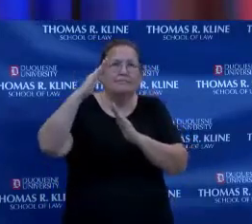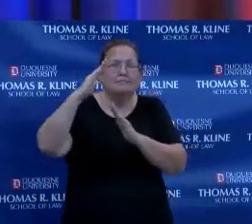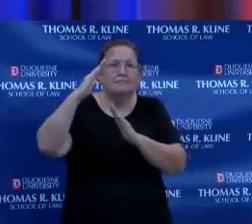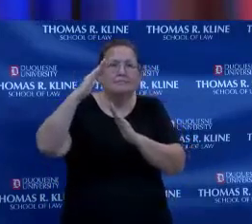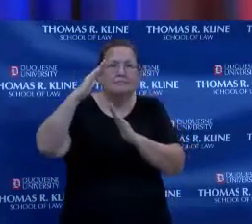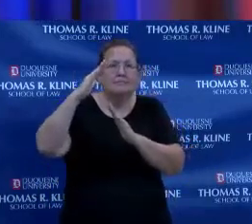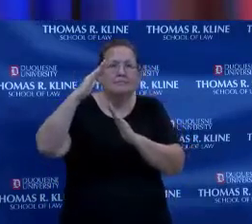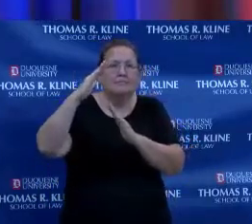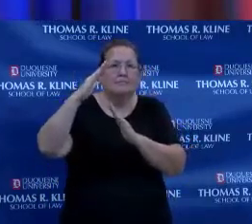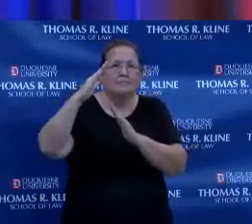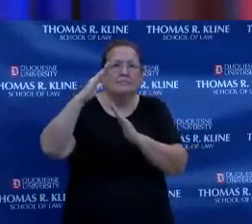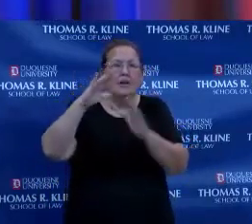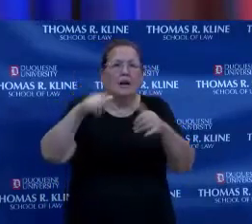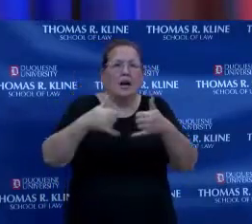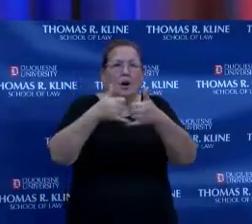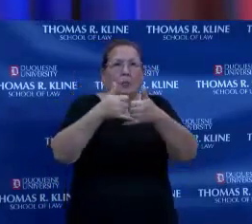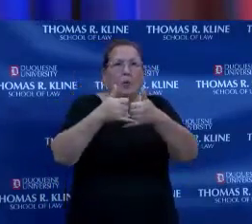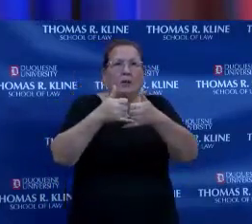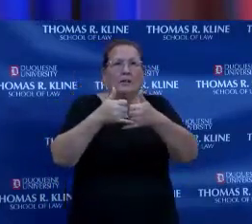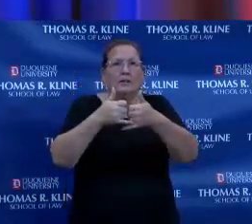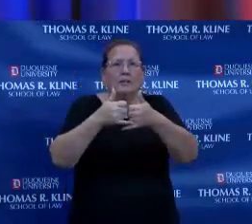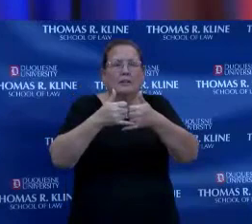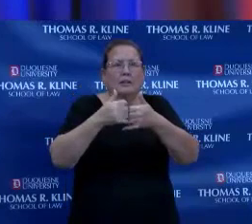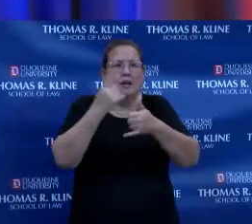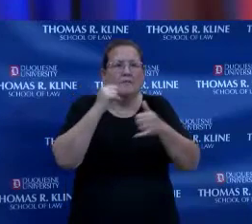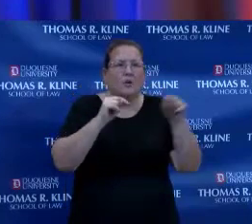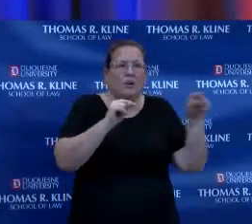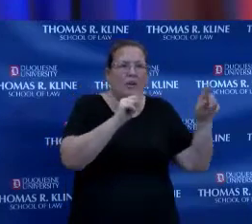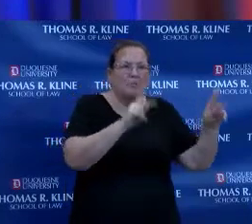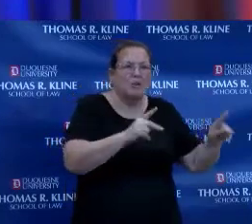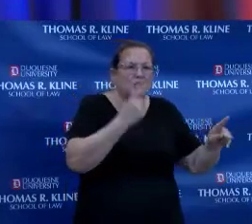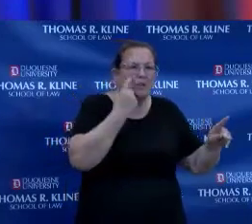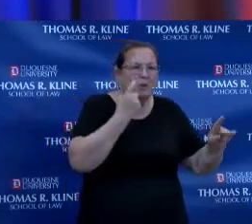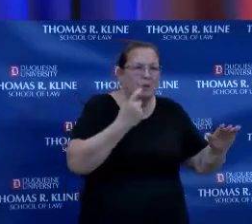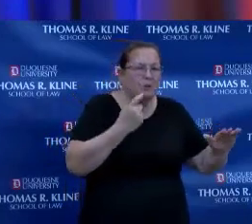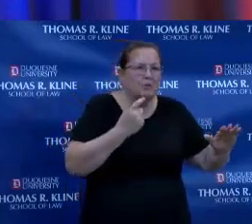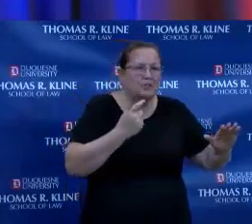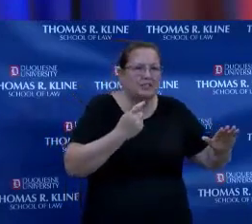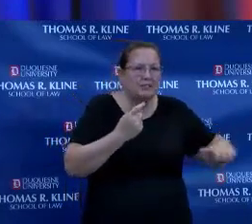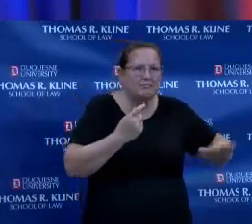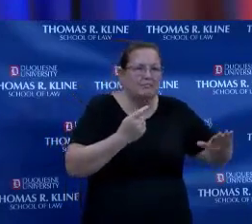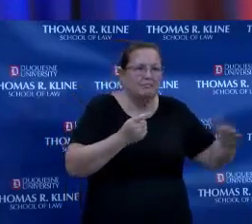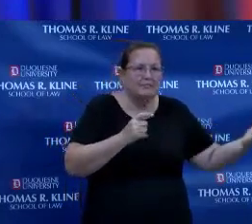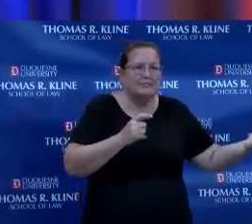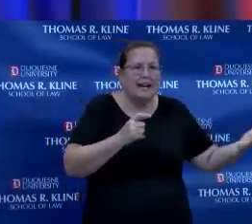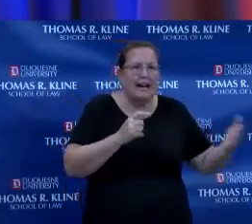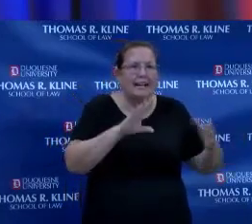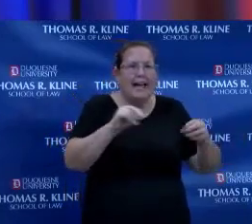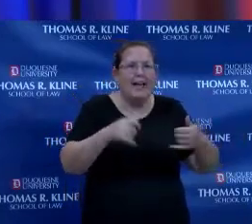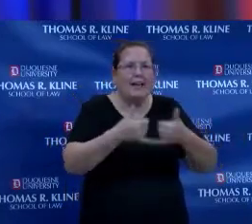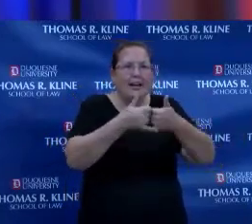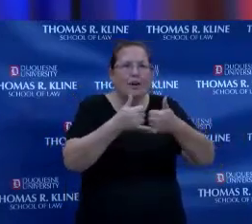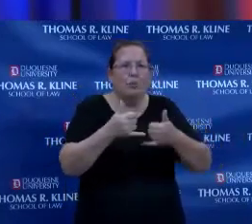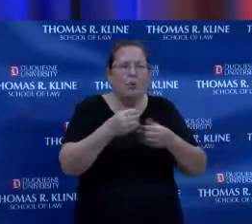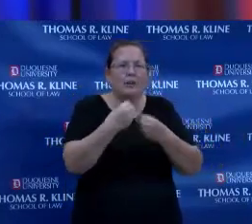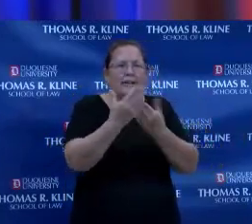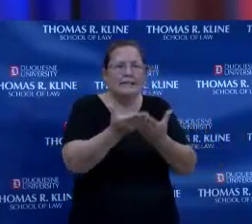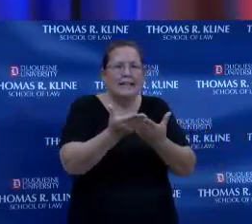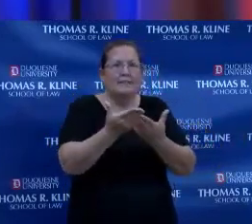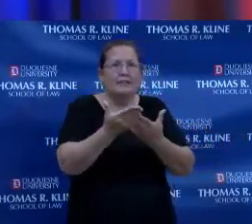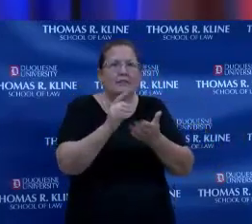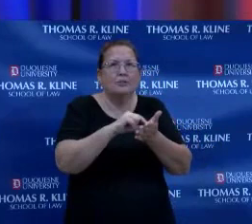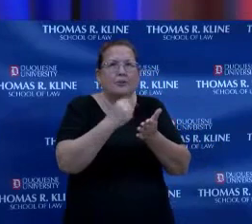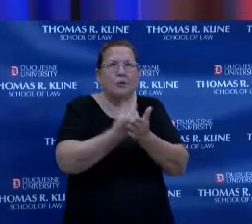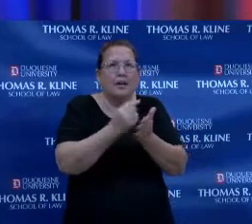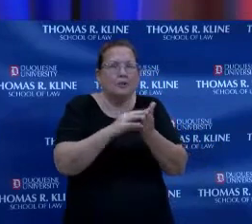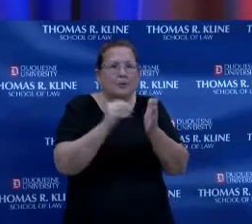Shulo, who served from 1982 to 1993 as the eighth dean of our law school. The award is given to the graduating